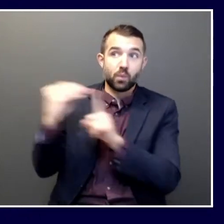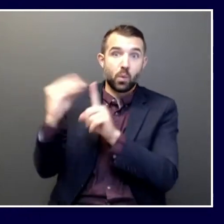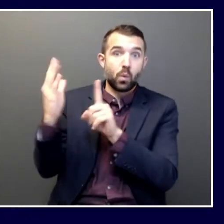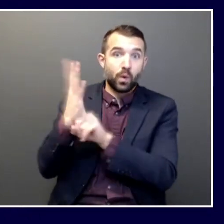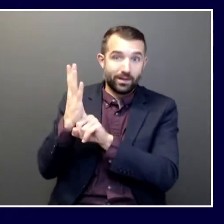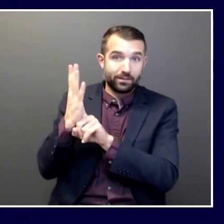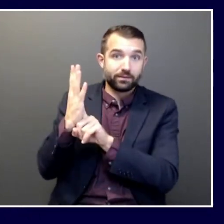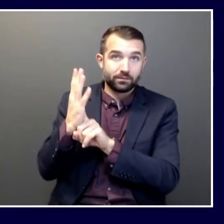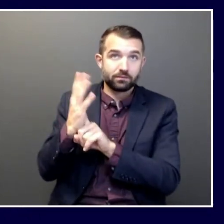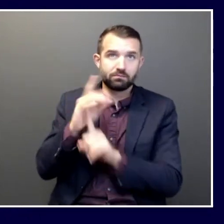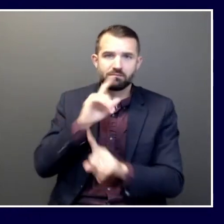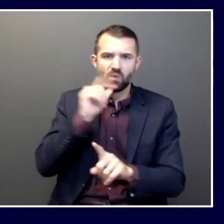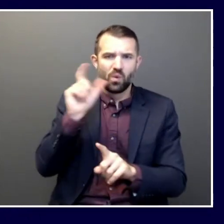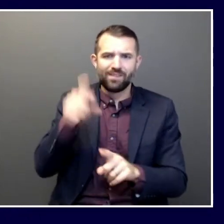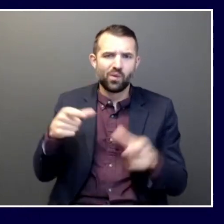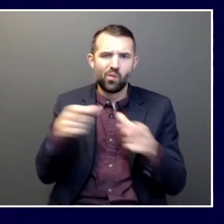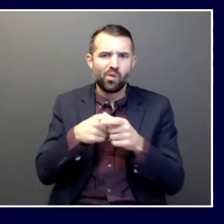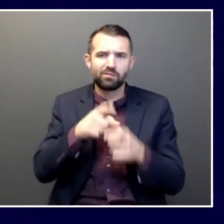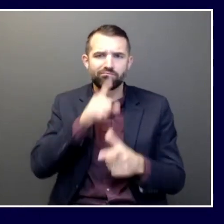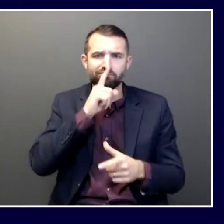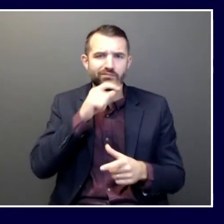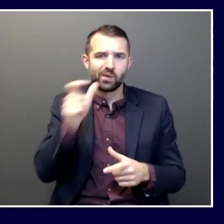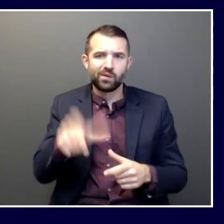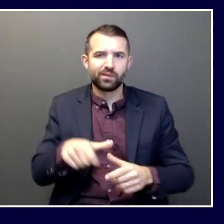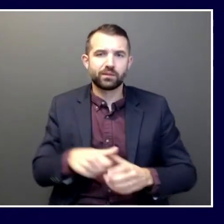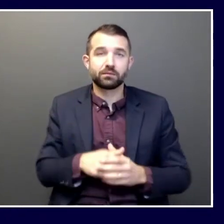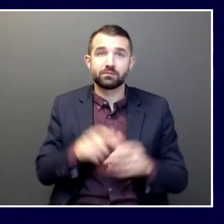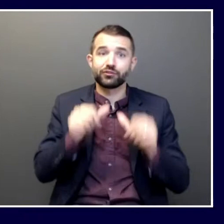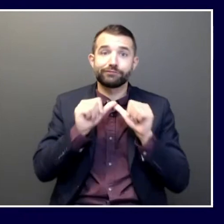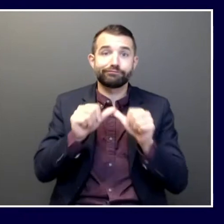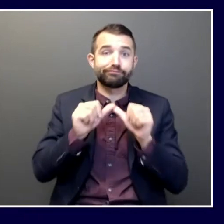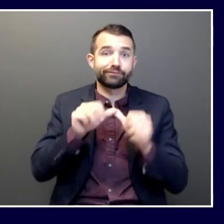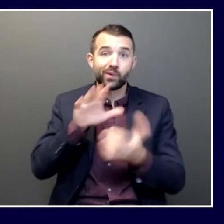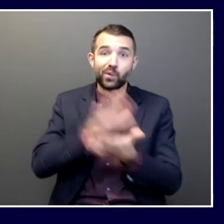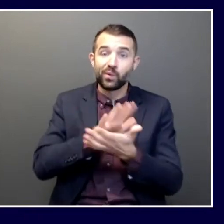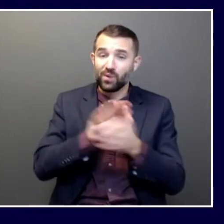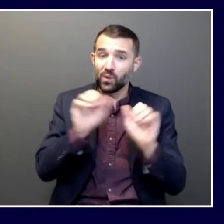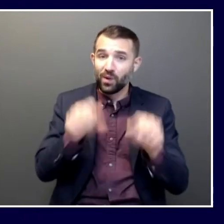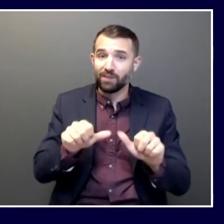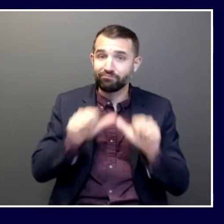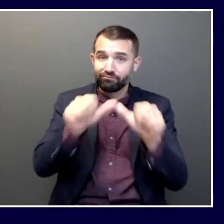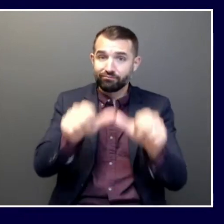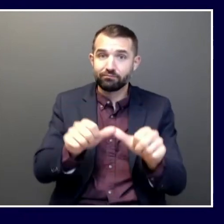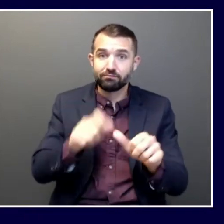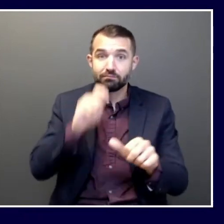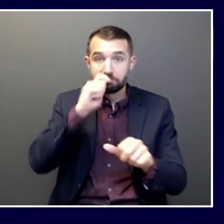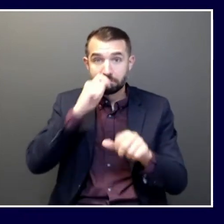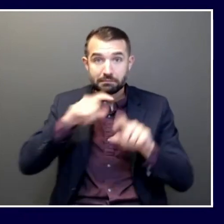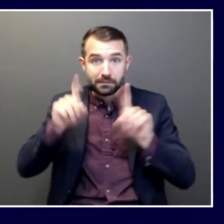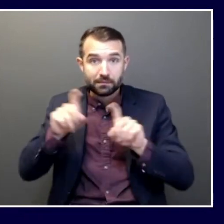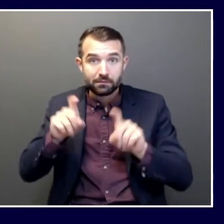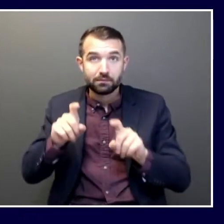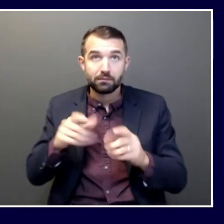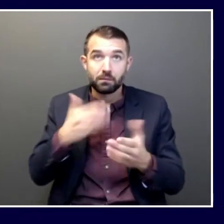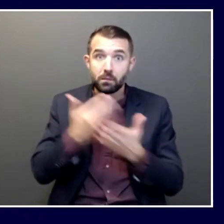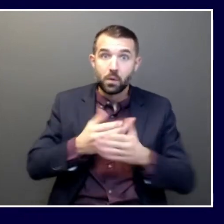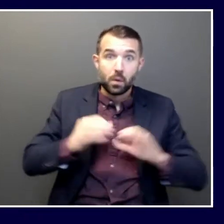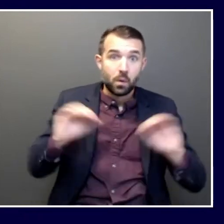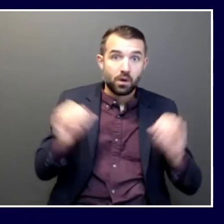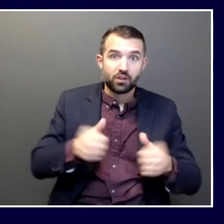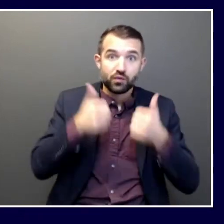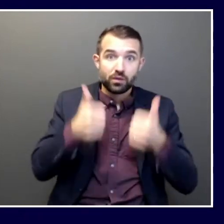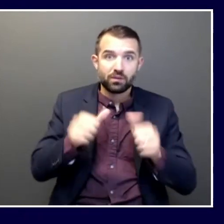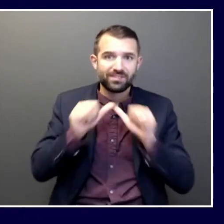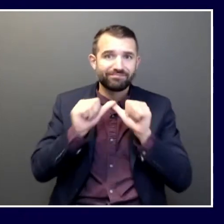obvious benefit, namely that fully vaccinated children, when we get to that point several weeks from now,